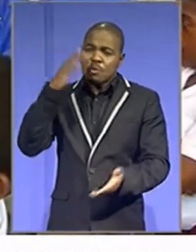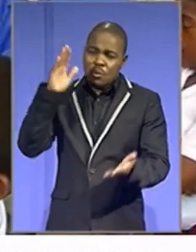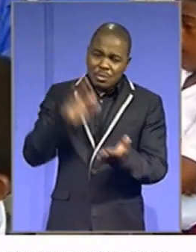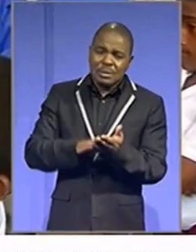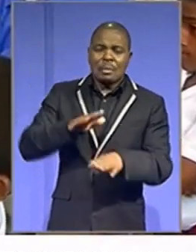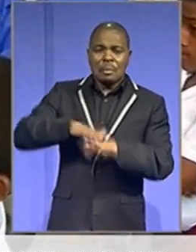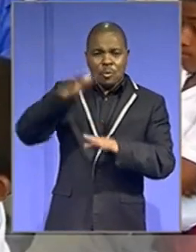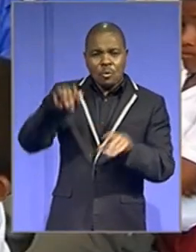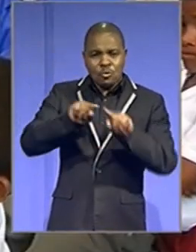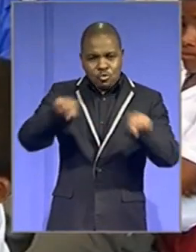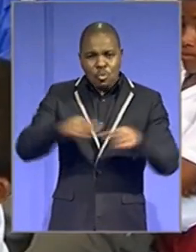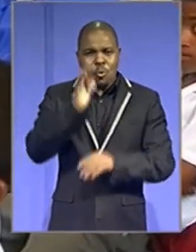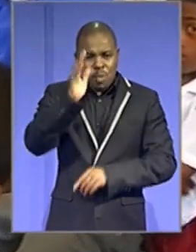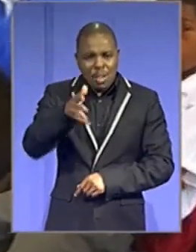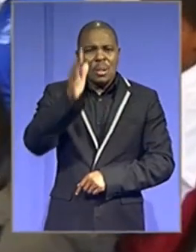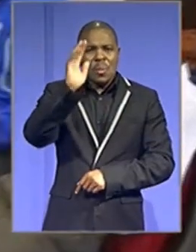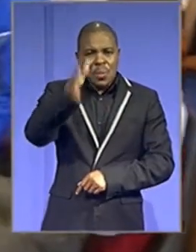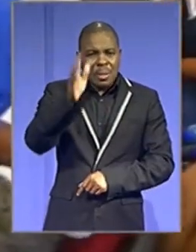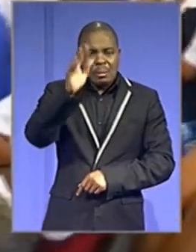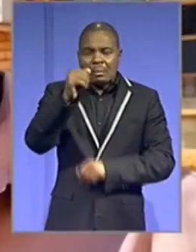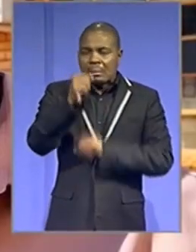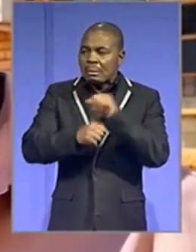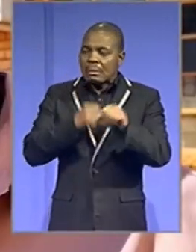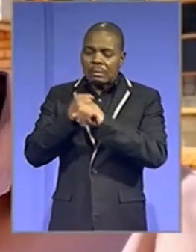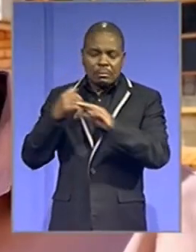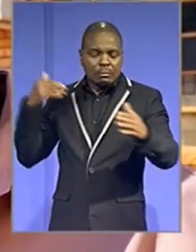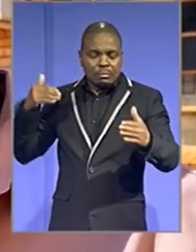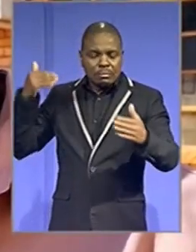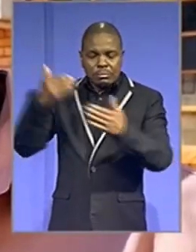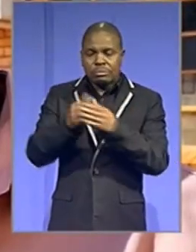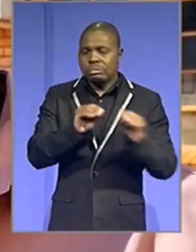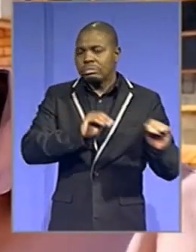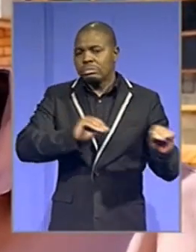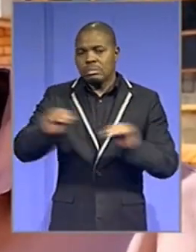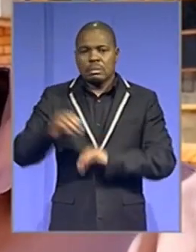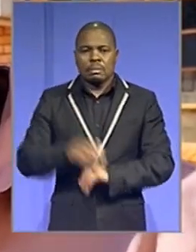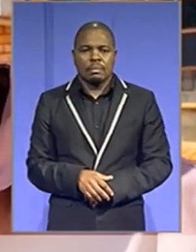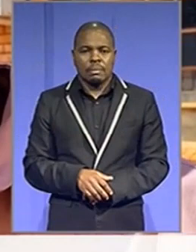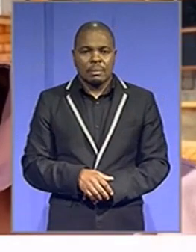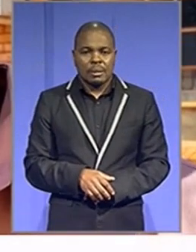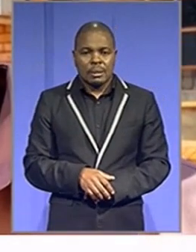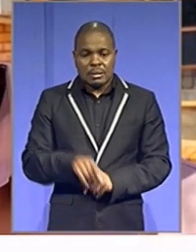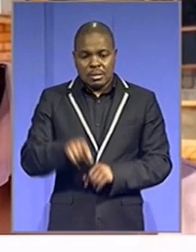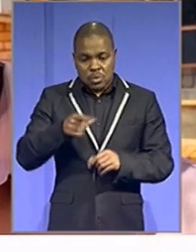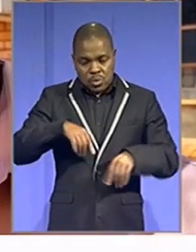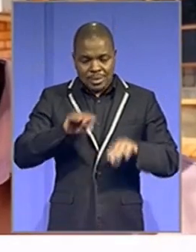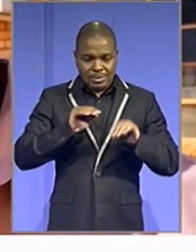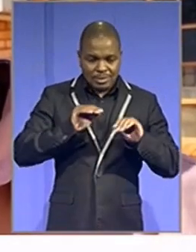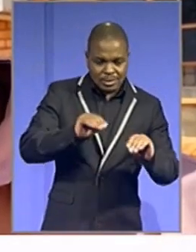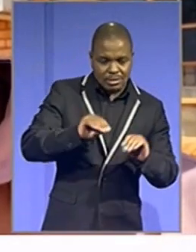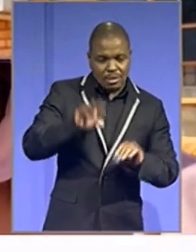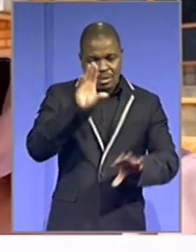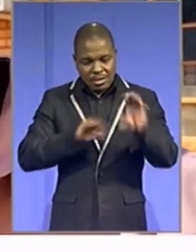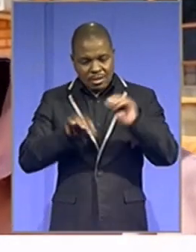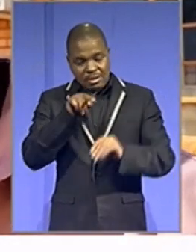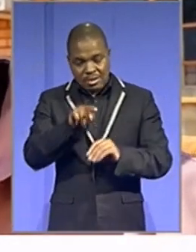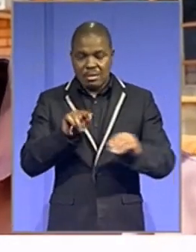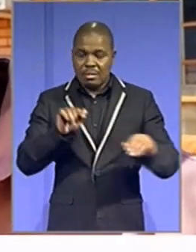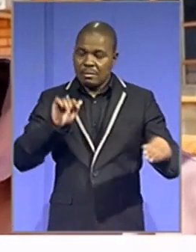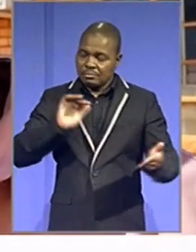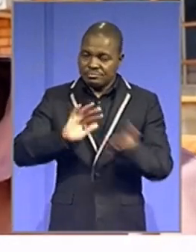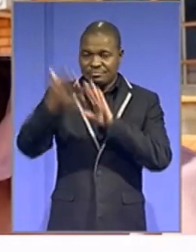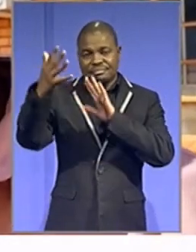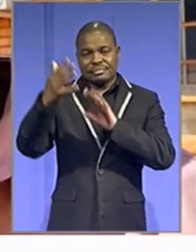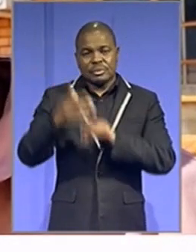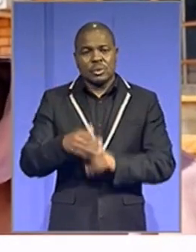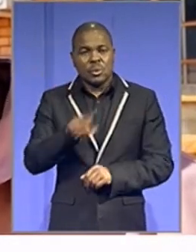e fetilego eupša ga se wa dirwa selo. It's also affecting us in terms of teaching and learning, because we'll understand that